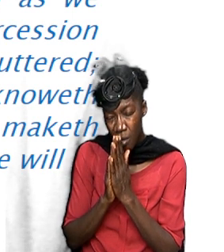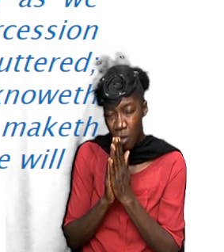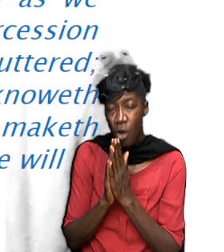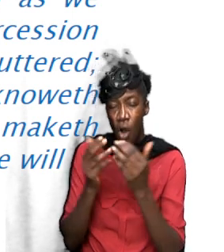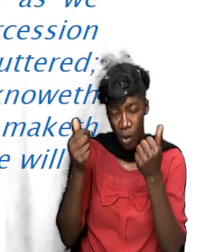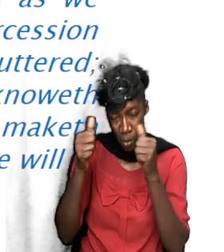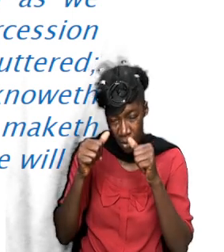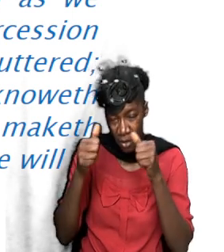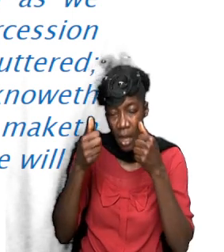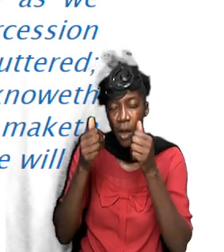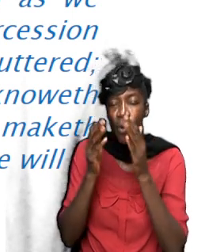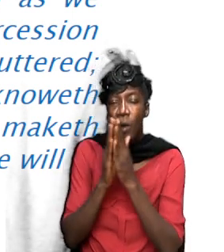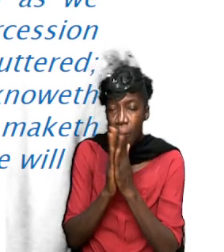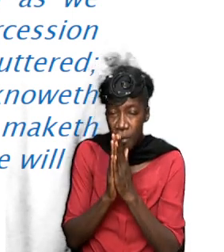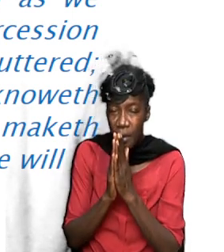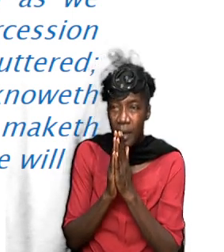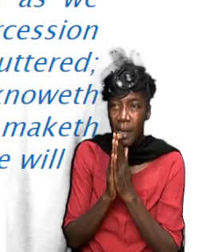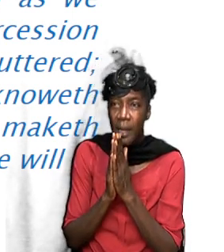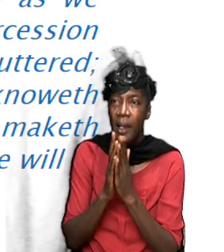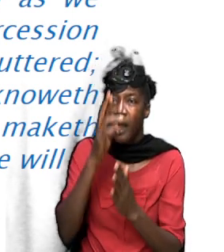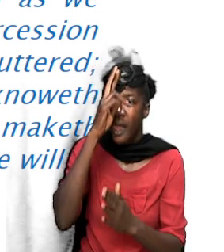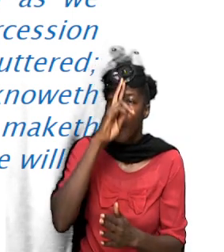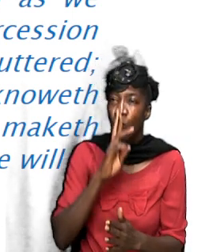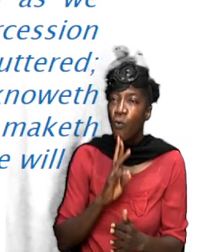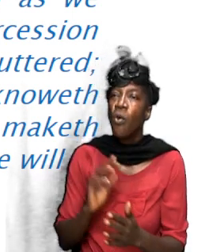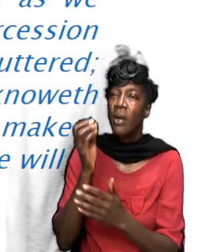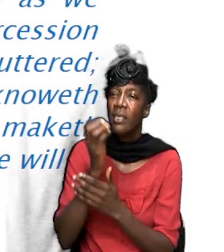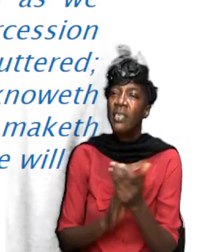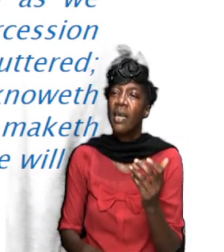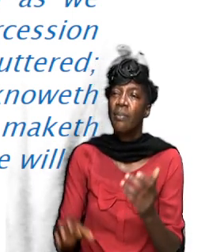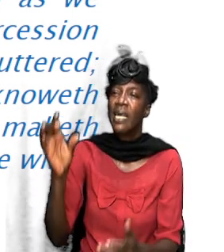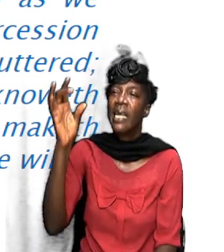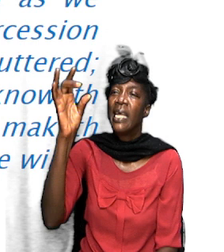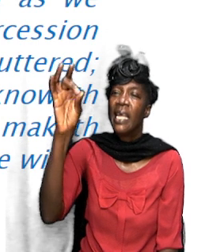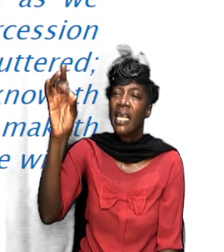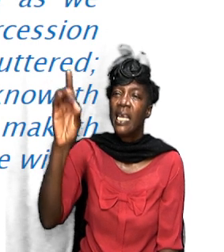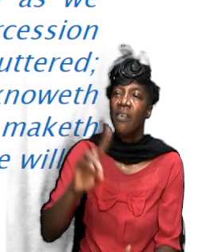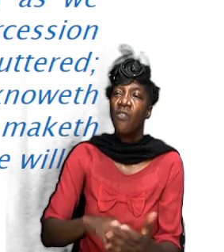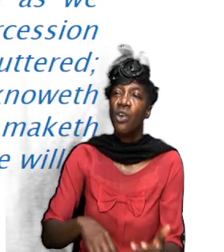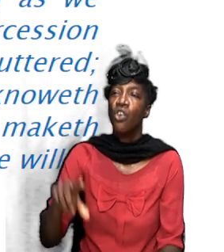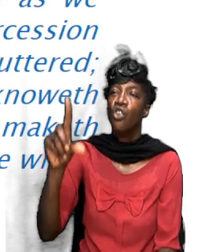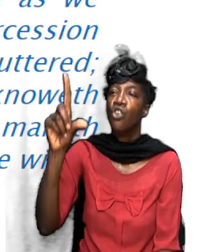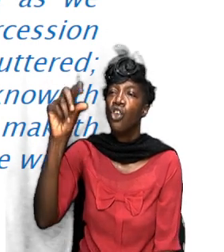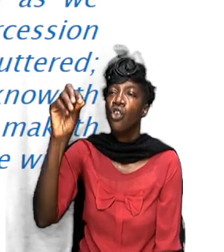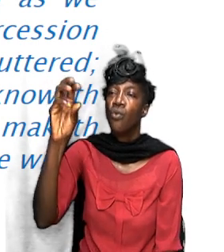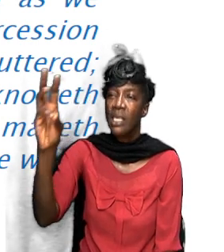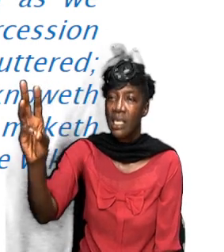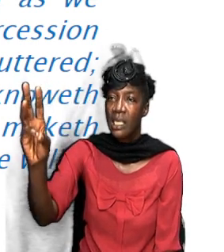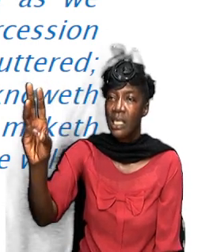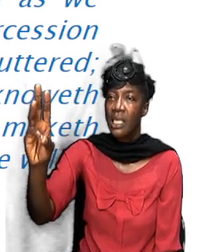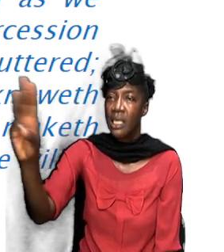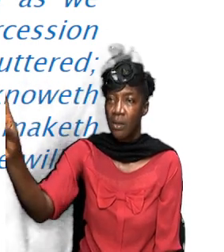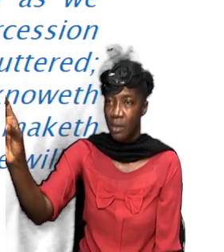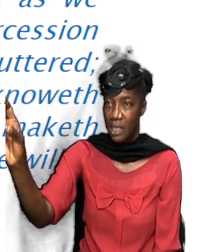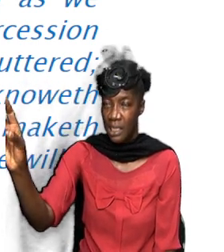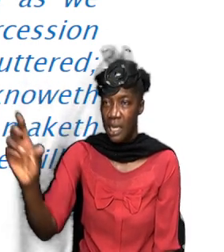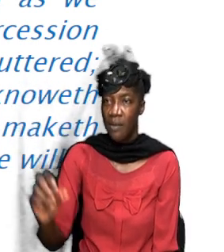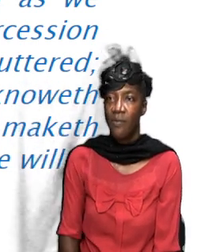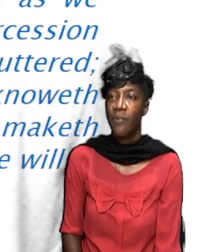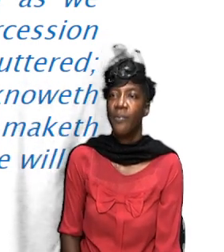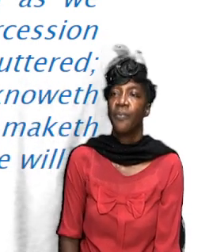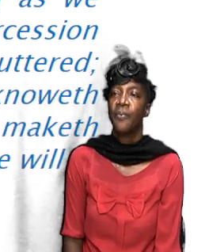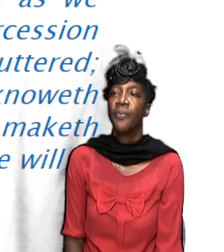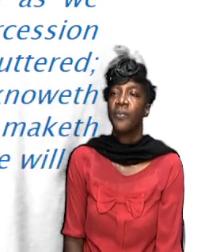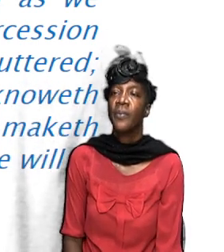Paul in the book of Romans chapter 8, verse 26 and 27 talks